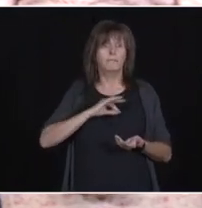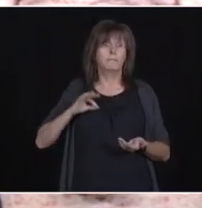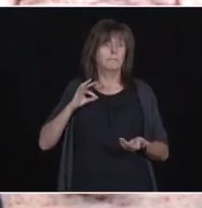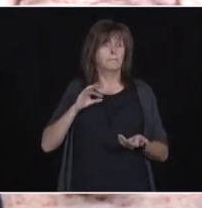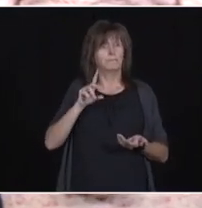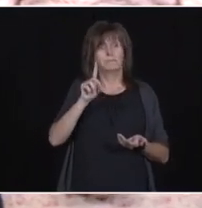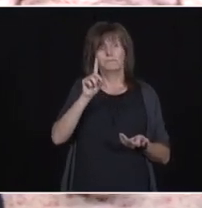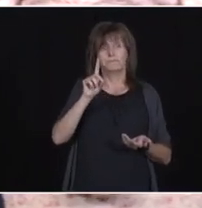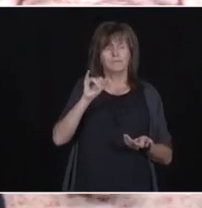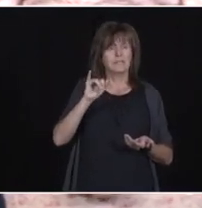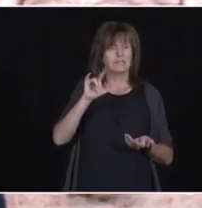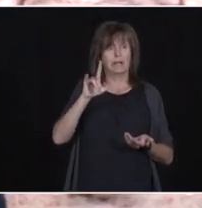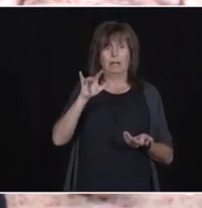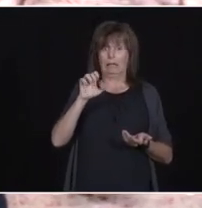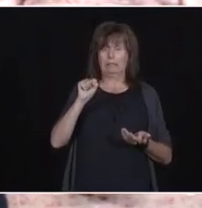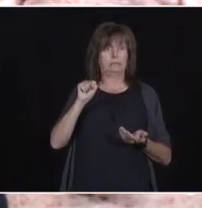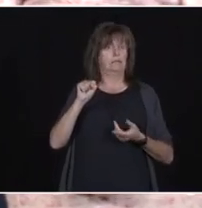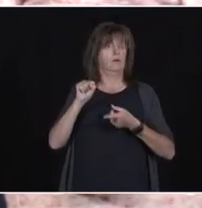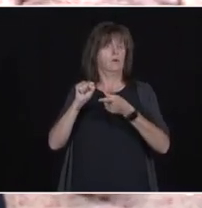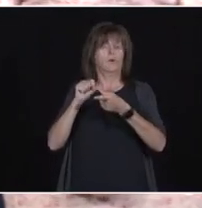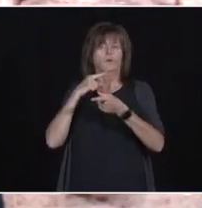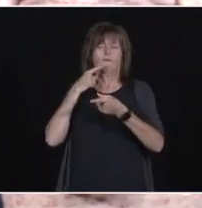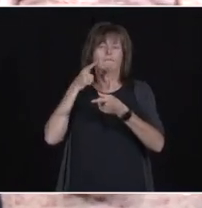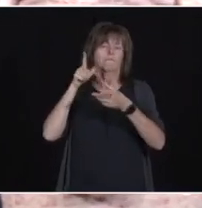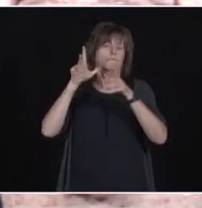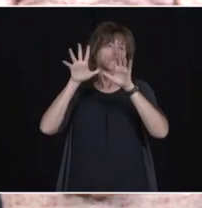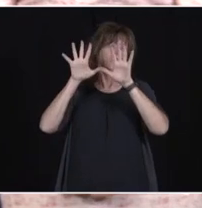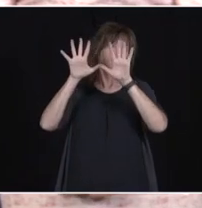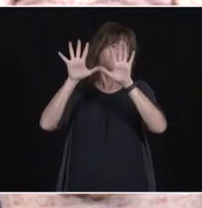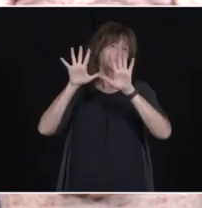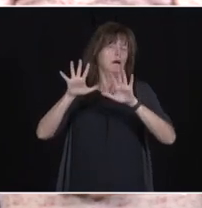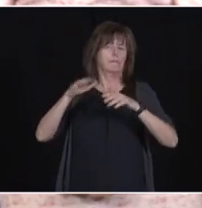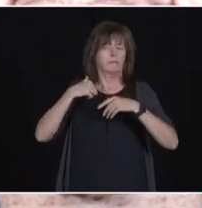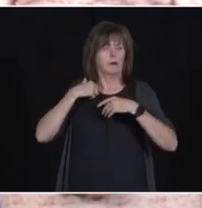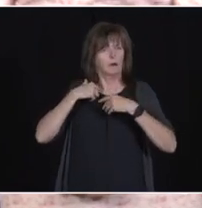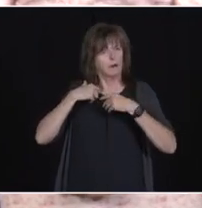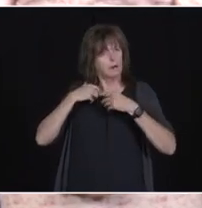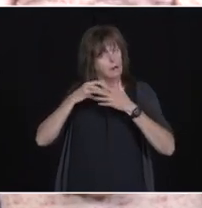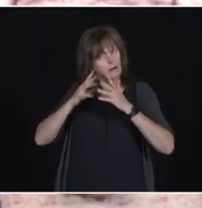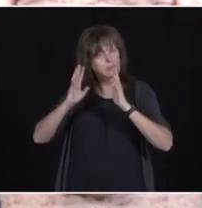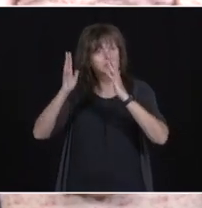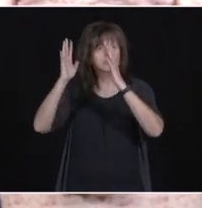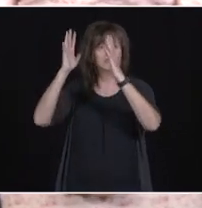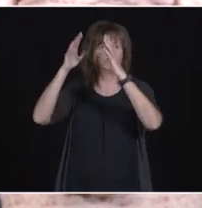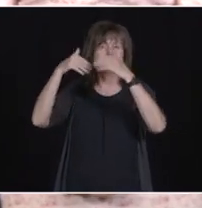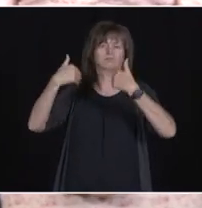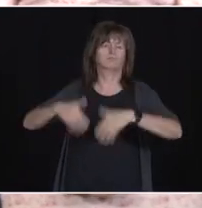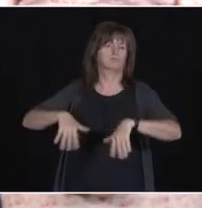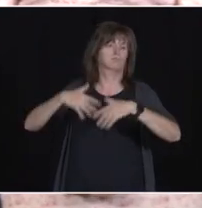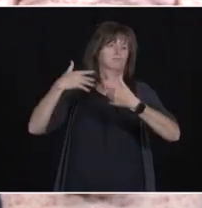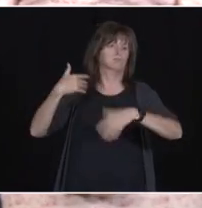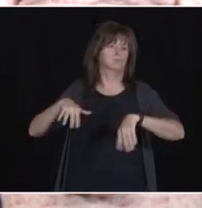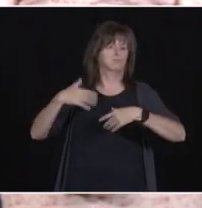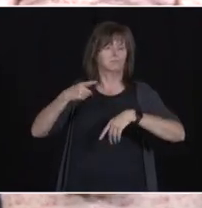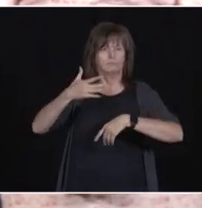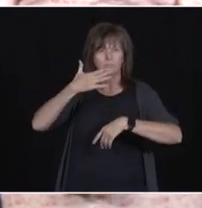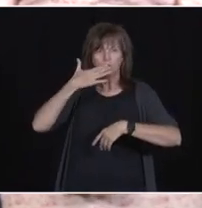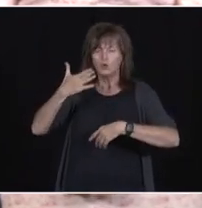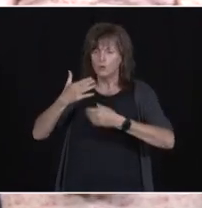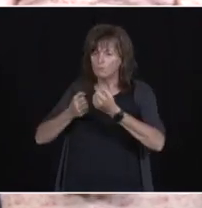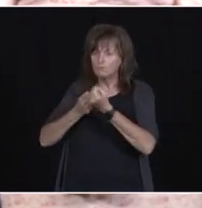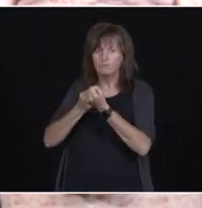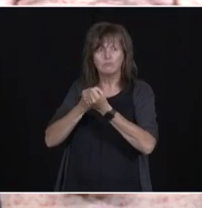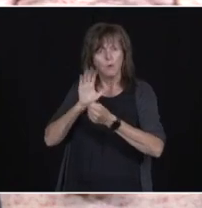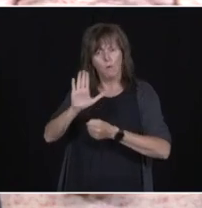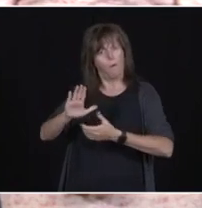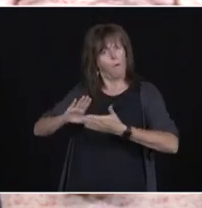just thanking us for everything that the province is doing to help his region out. I had a message from Mayor McDonald this morning.